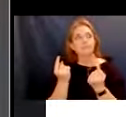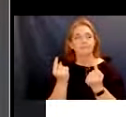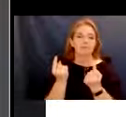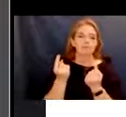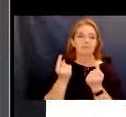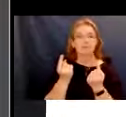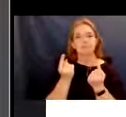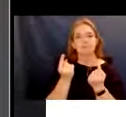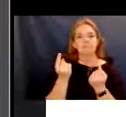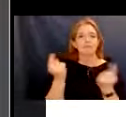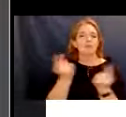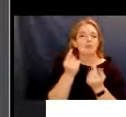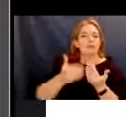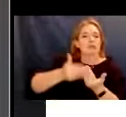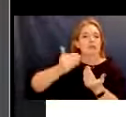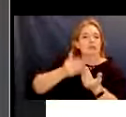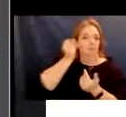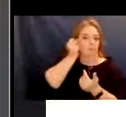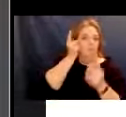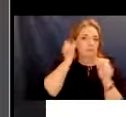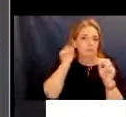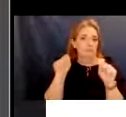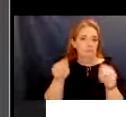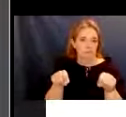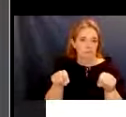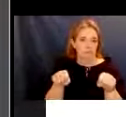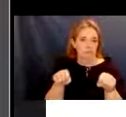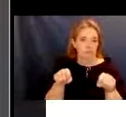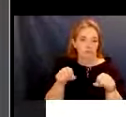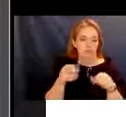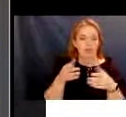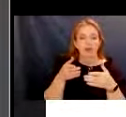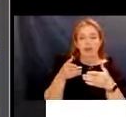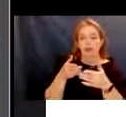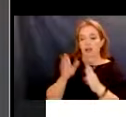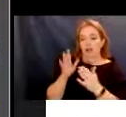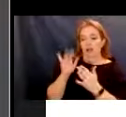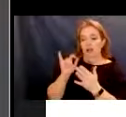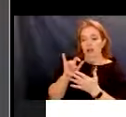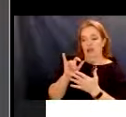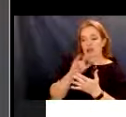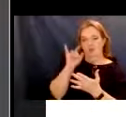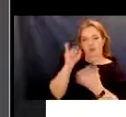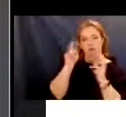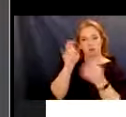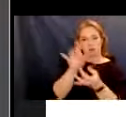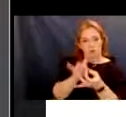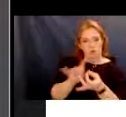easily intelligible, and letting the soul of that sentence, which I